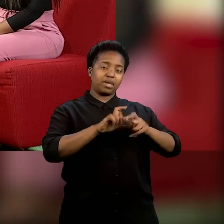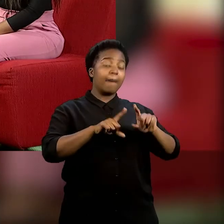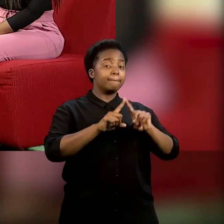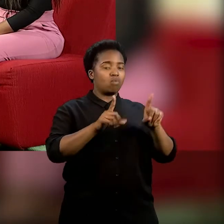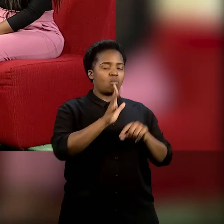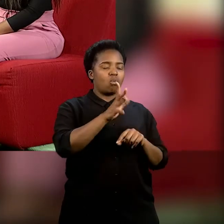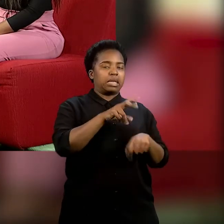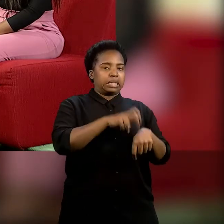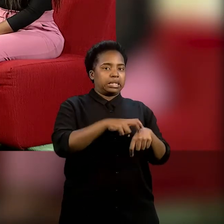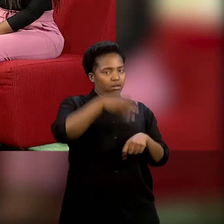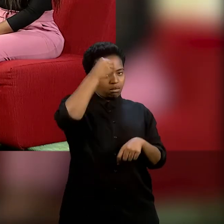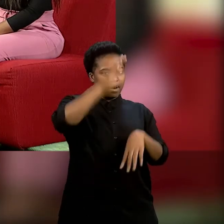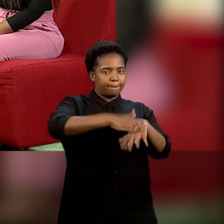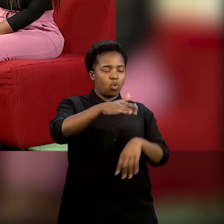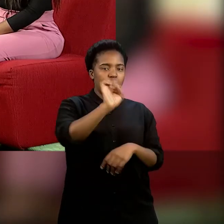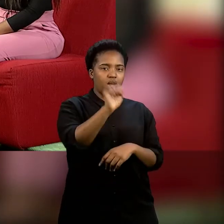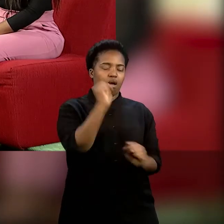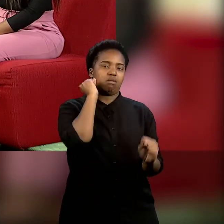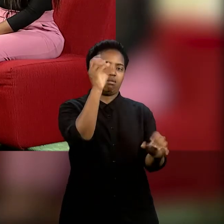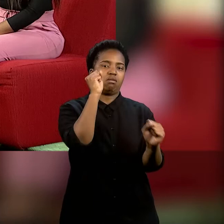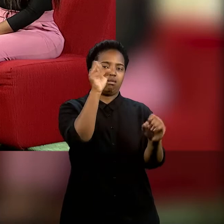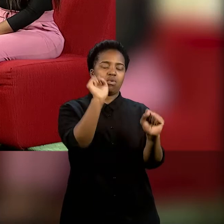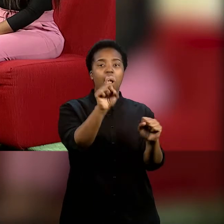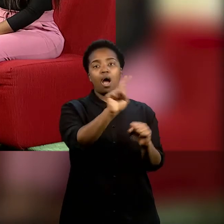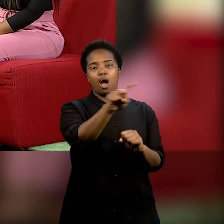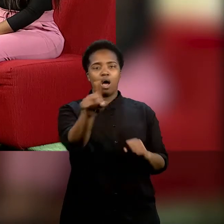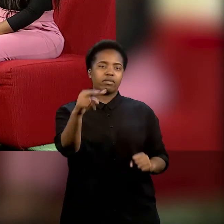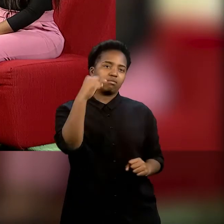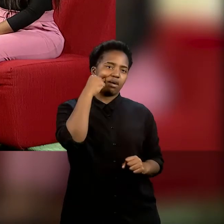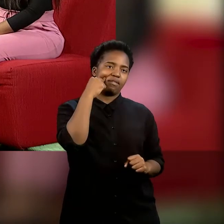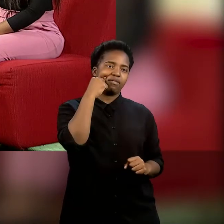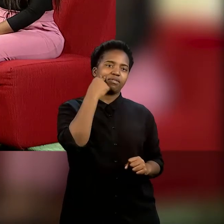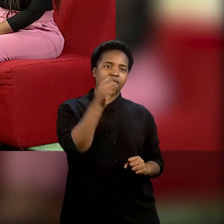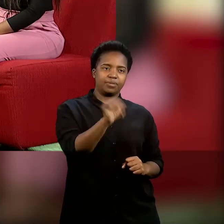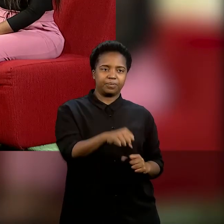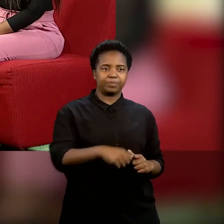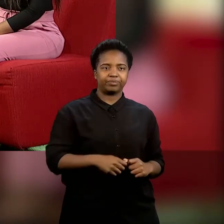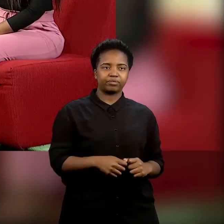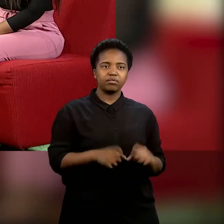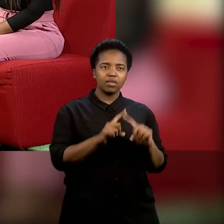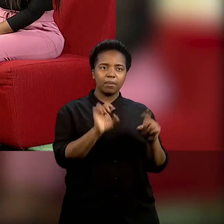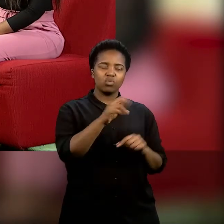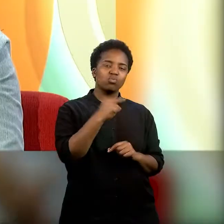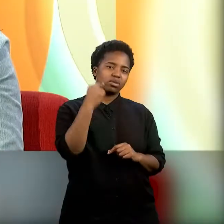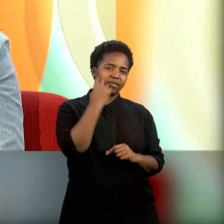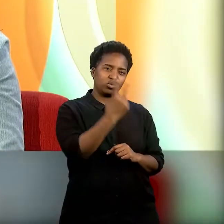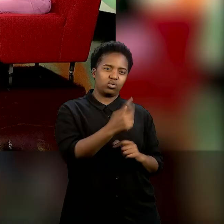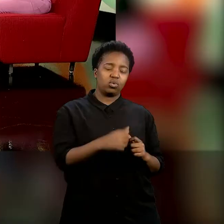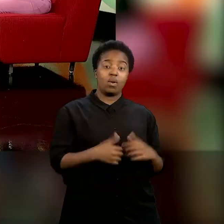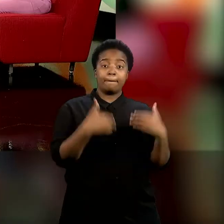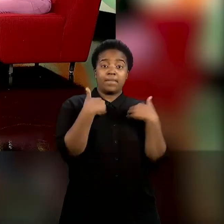I think we need to learn more so that we can also be able to sign with other people who are not Kagiso, but are also